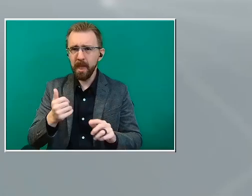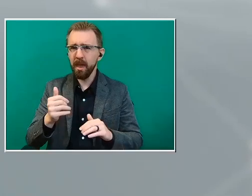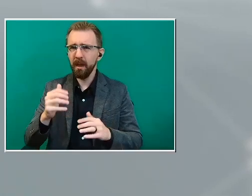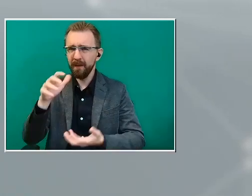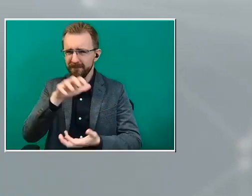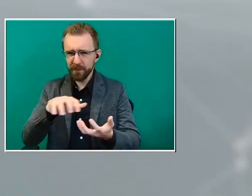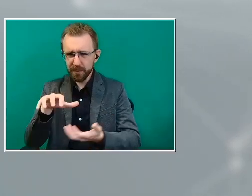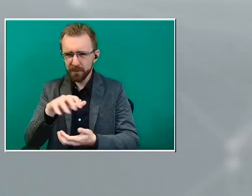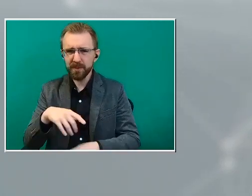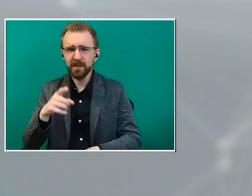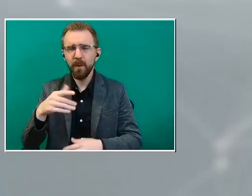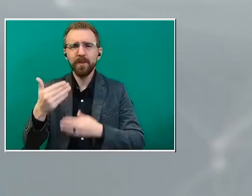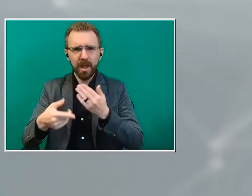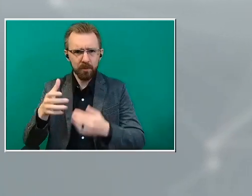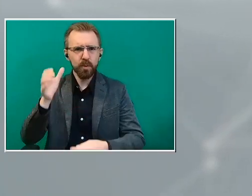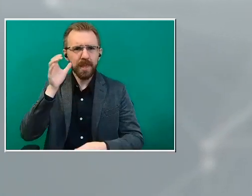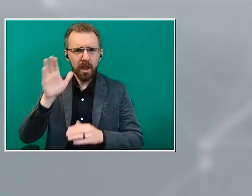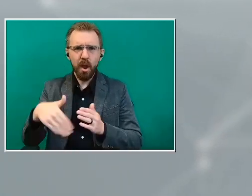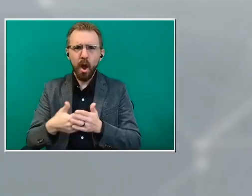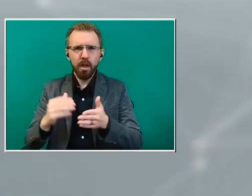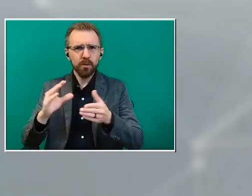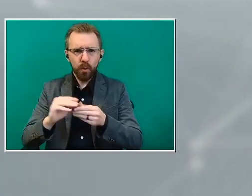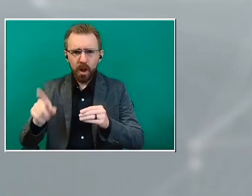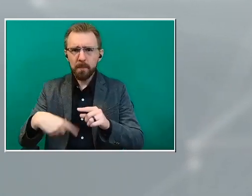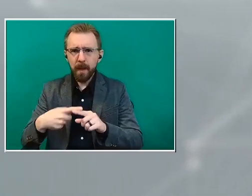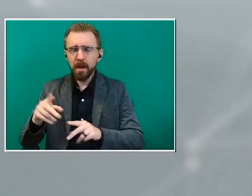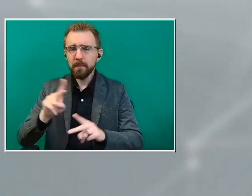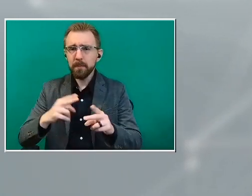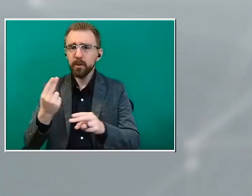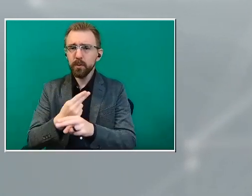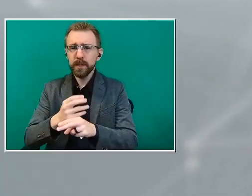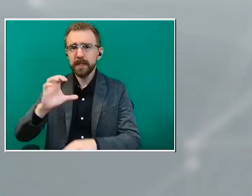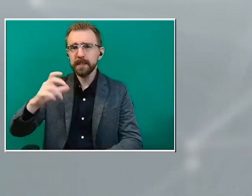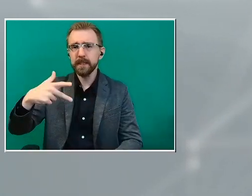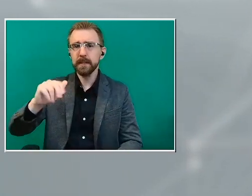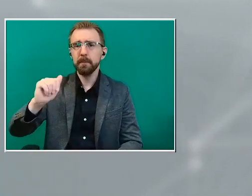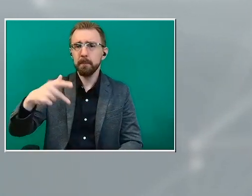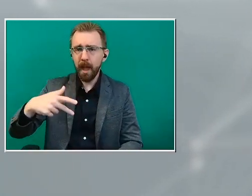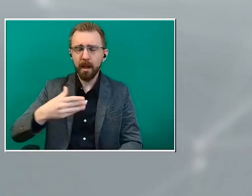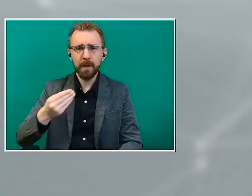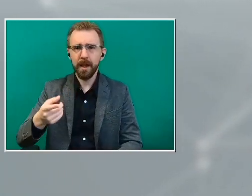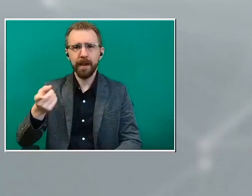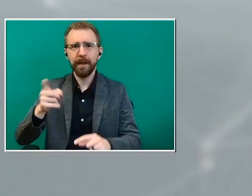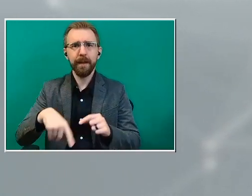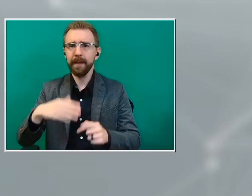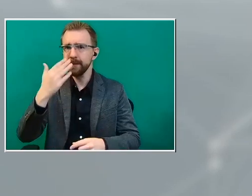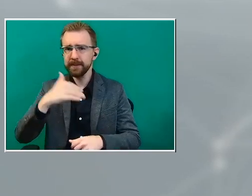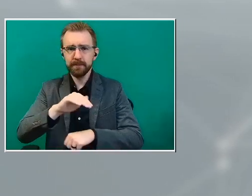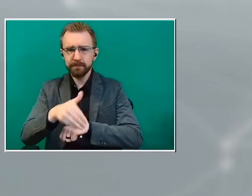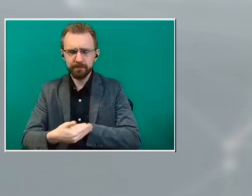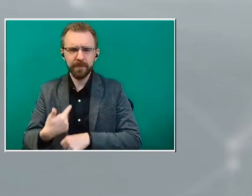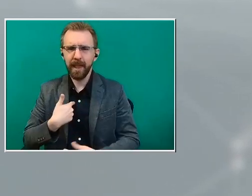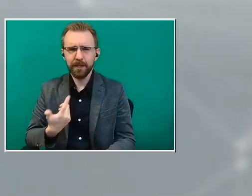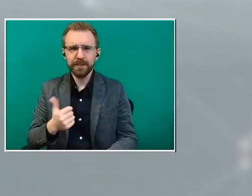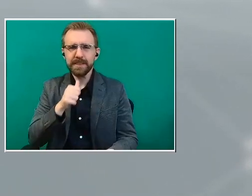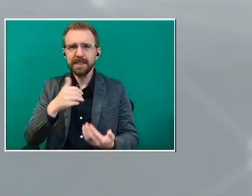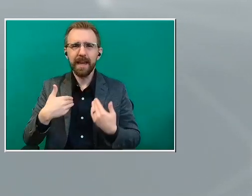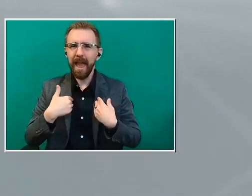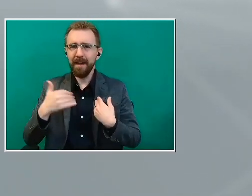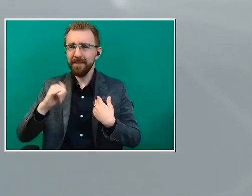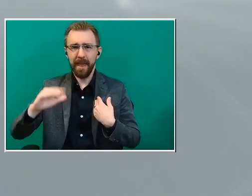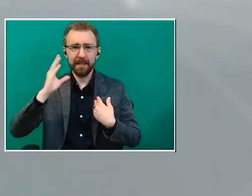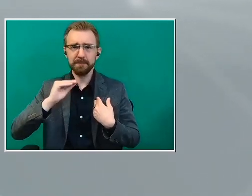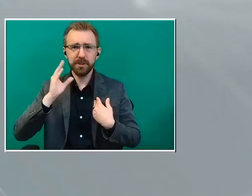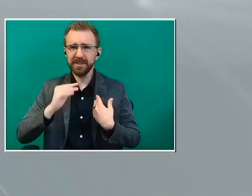you hear all these horror stories about people wearing their CPAP and not being able to sleep at night, and I just didn't have any of that experience. I mean,